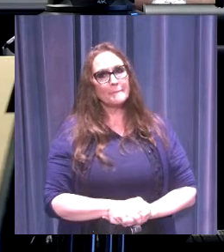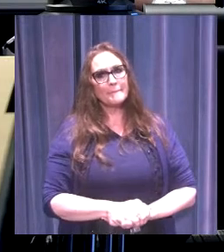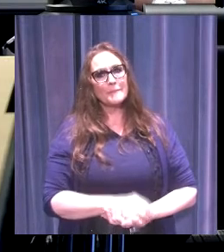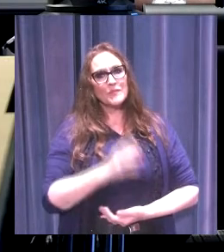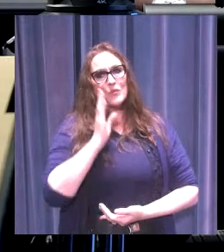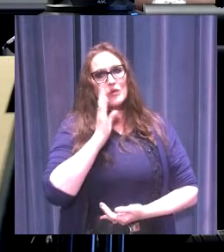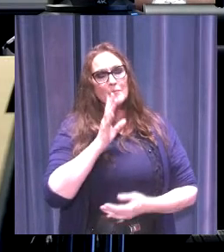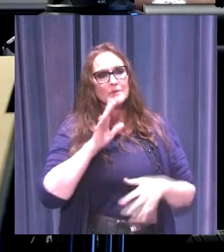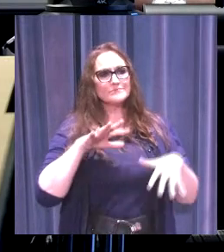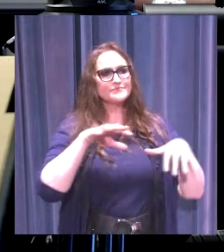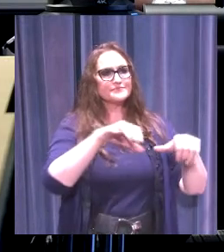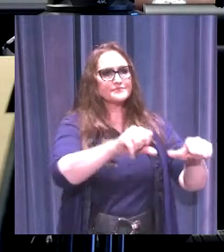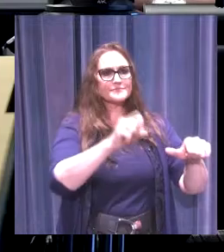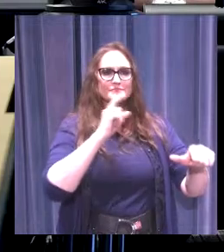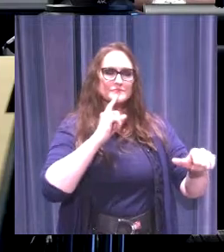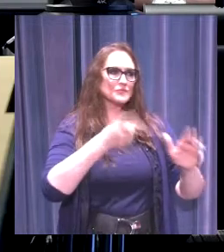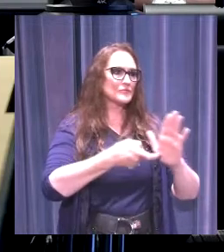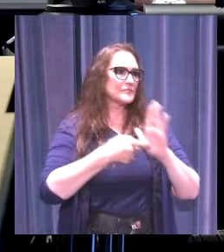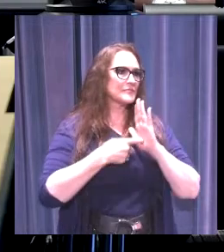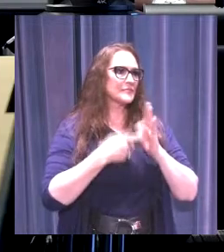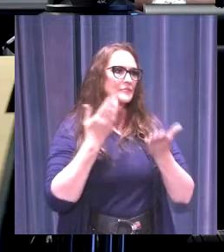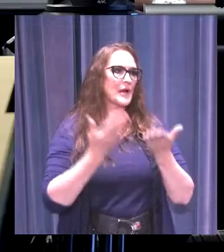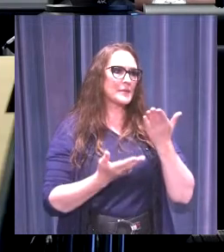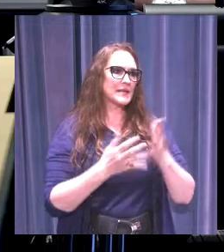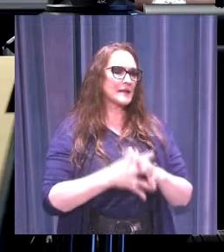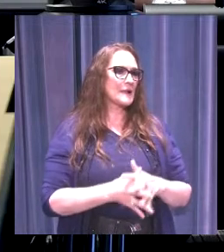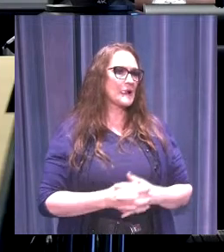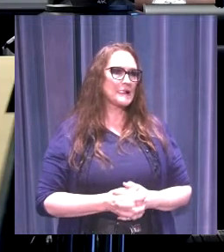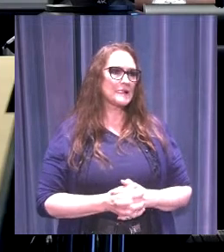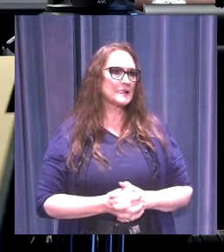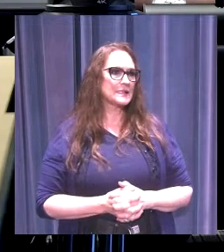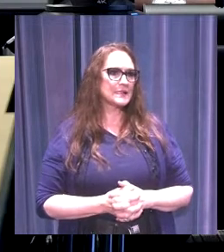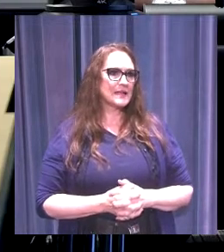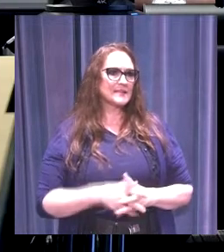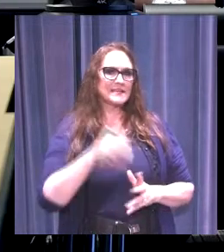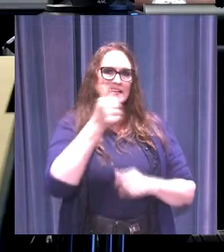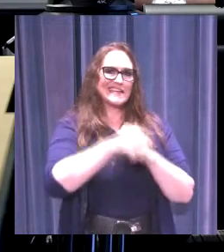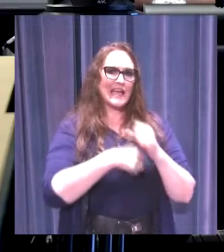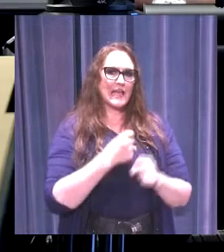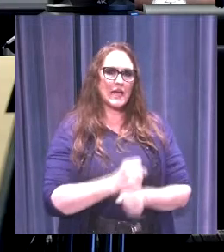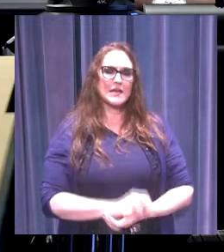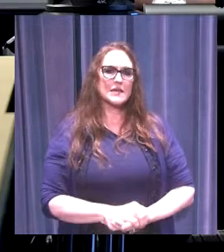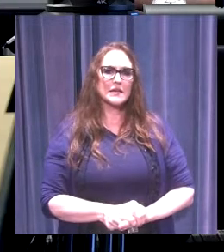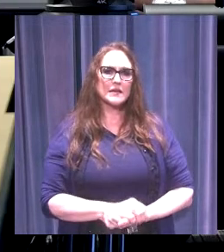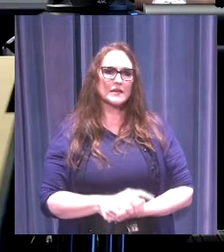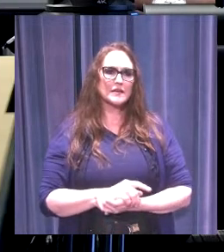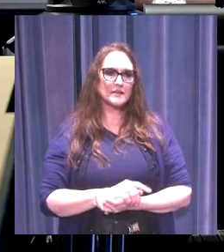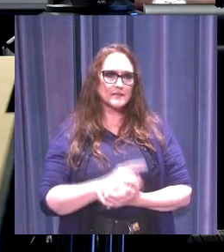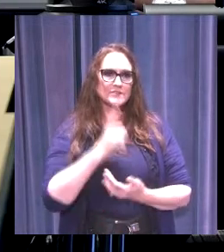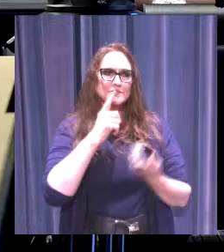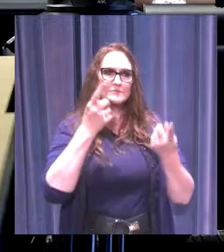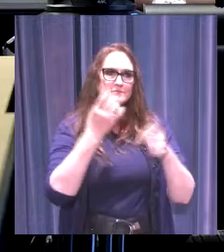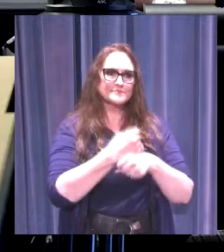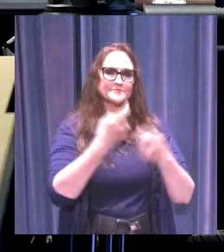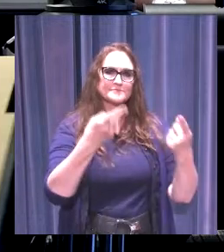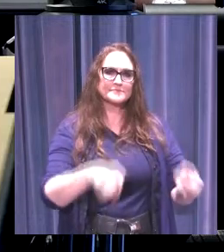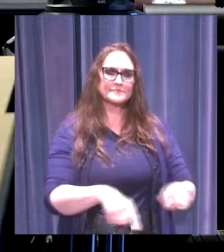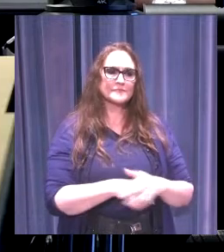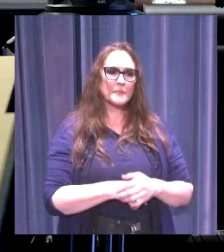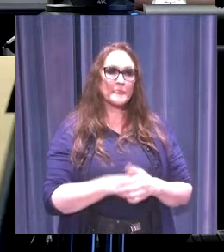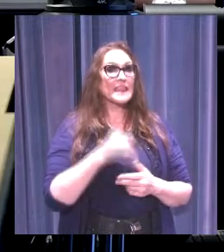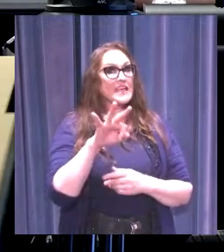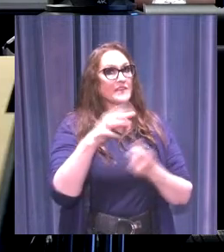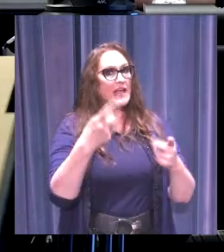an undertaking that will literally probably take a decade to bring off, and if